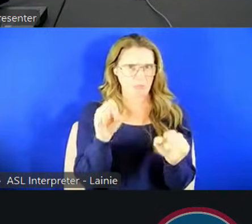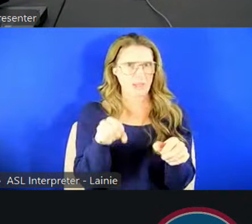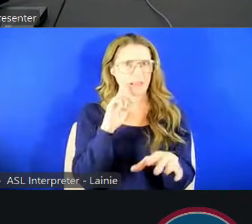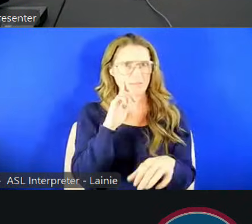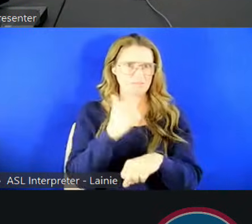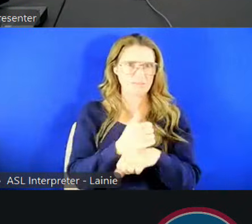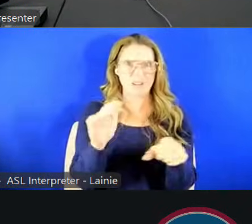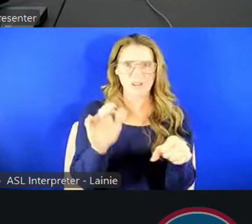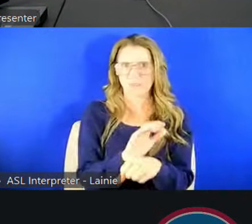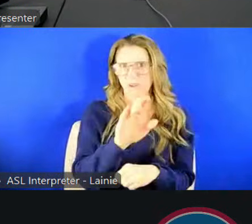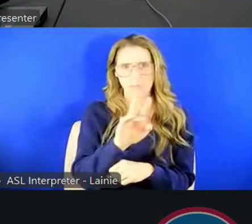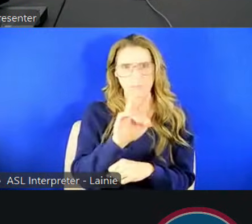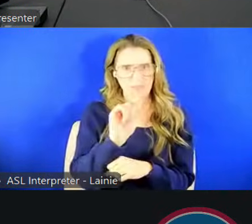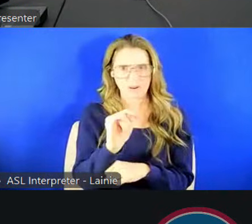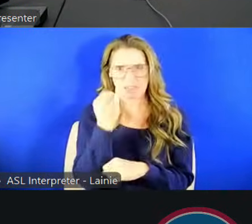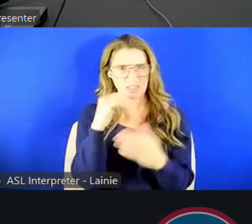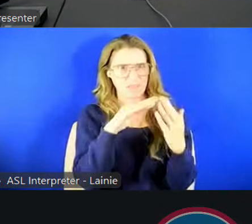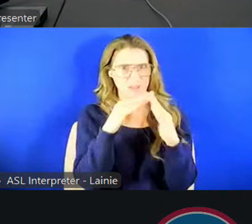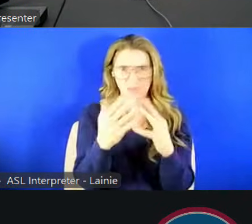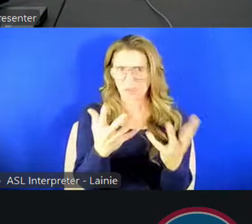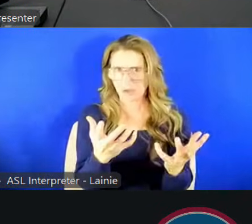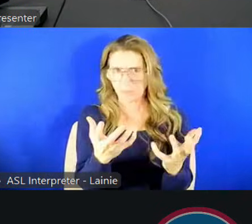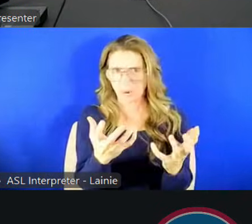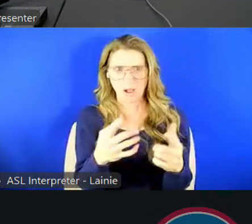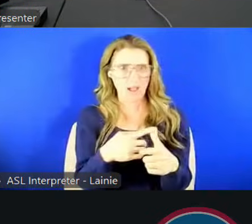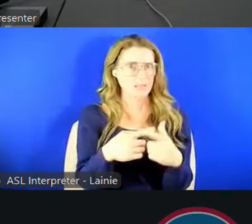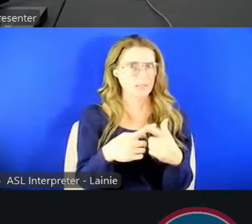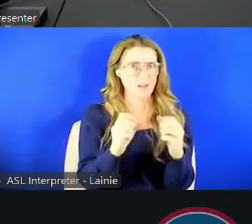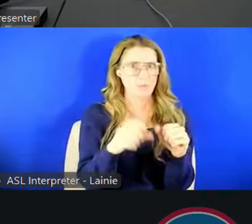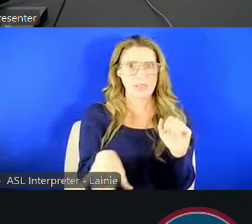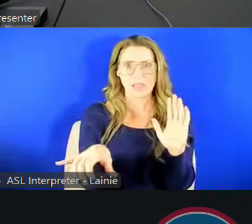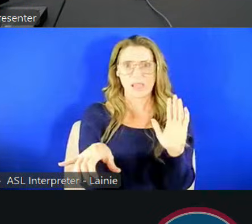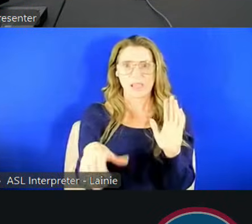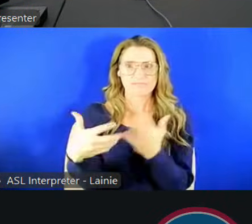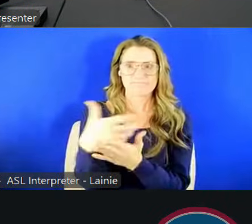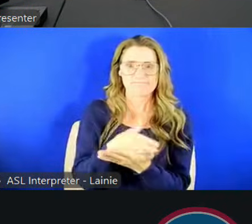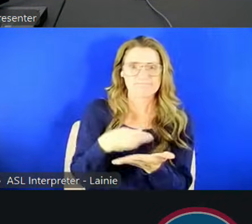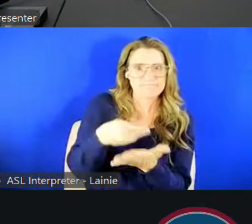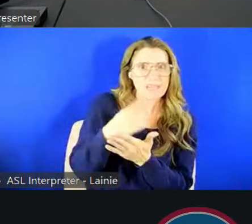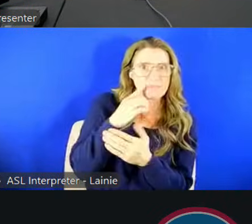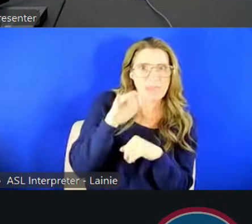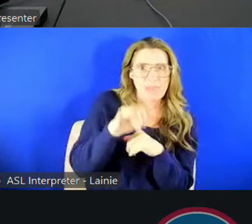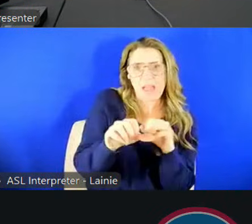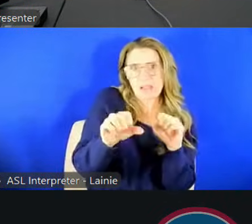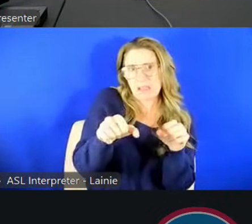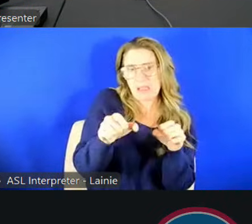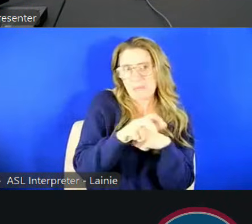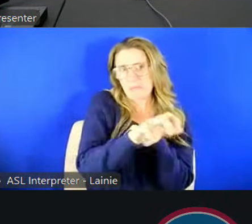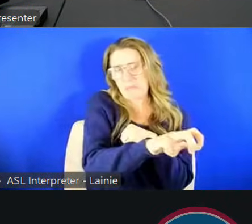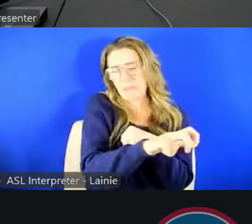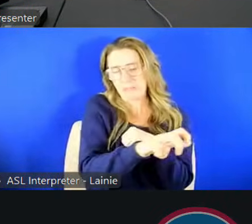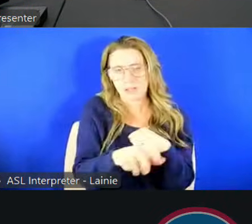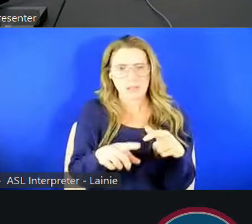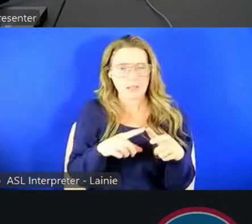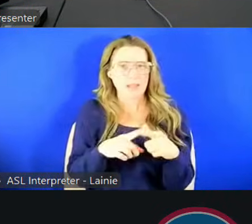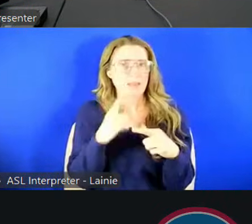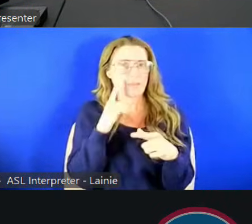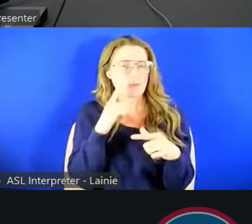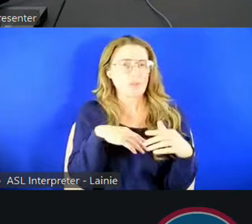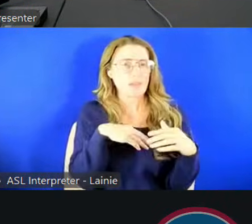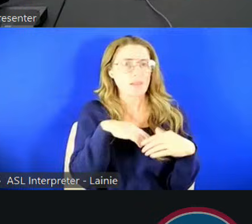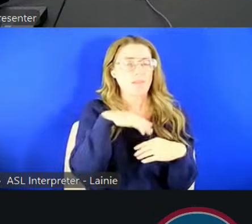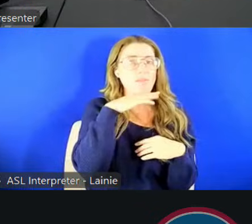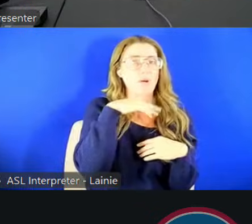wants and, you know, it's feasible and we can identify funding for that. If you think about, you know, the eastern end of Fullerton through Lincoln